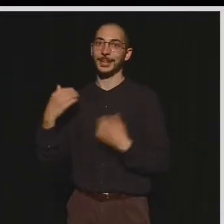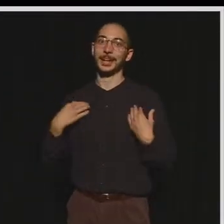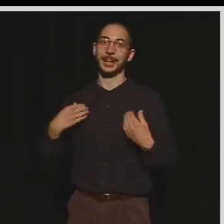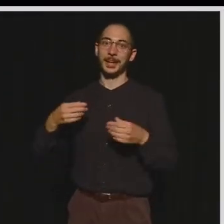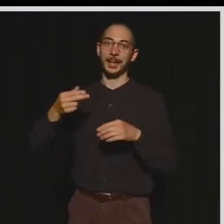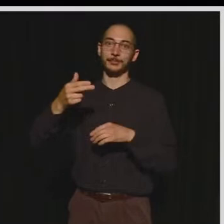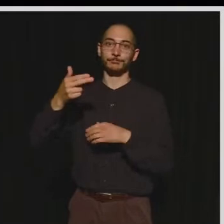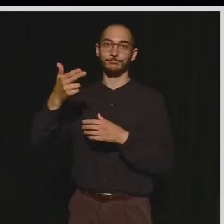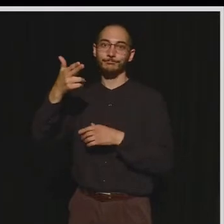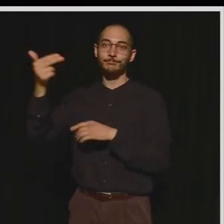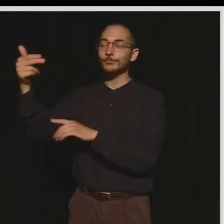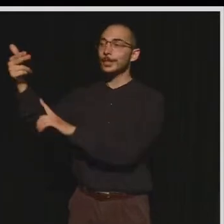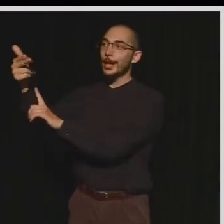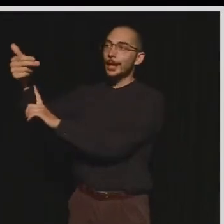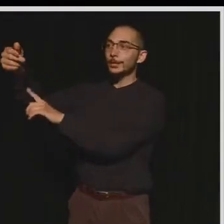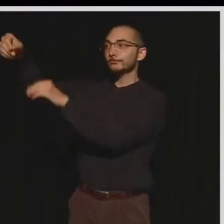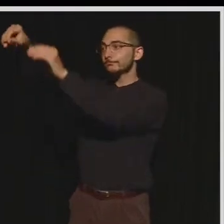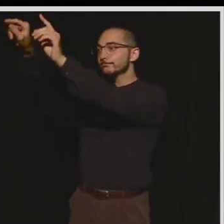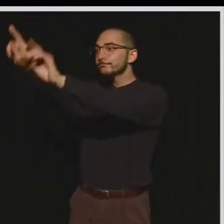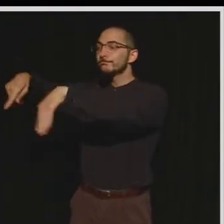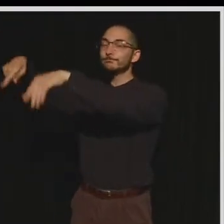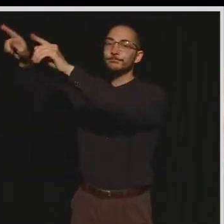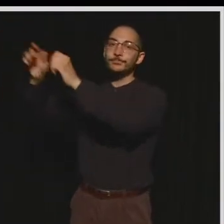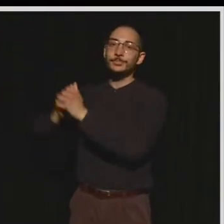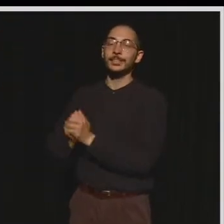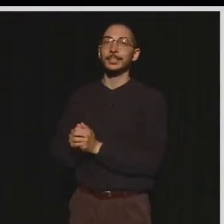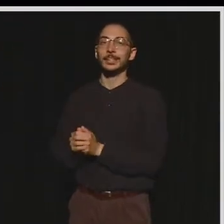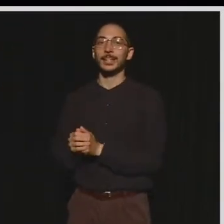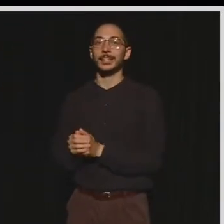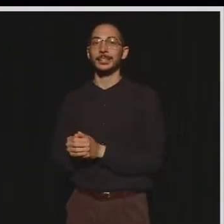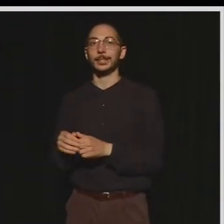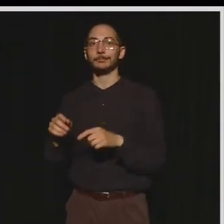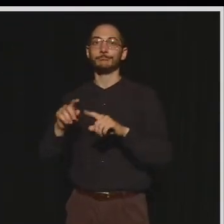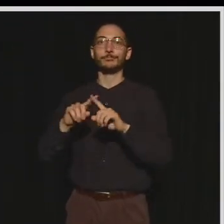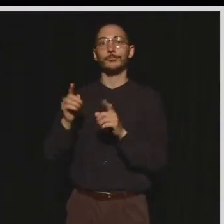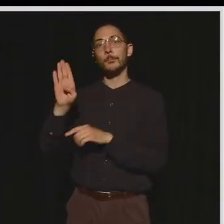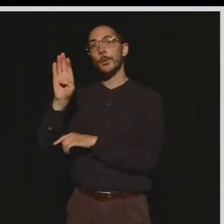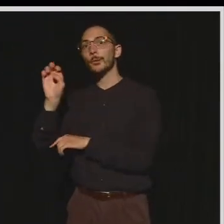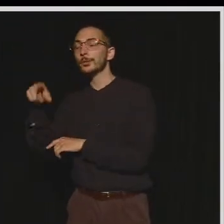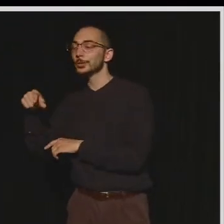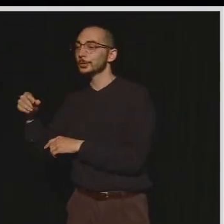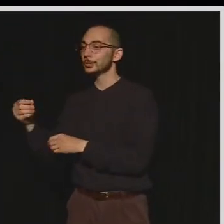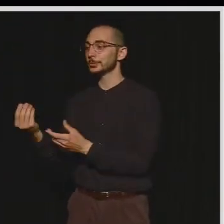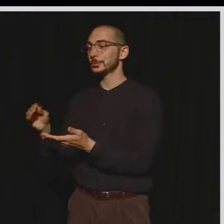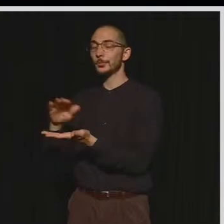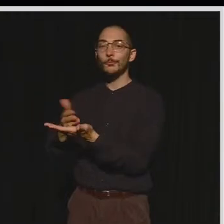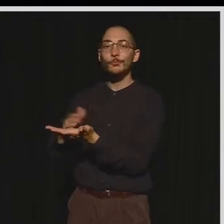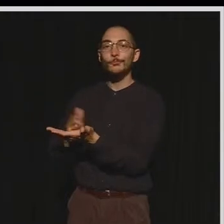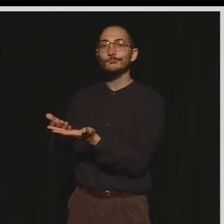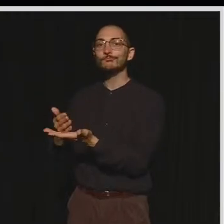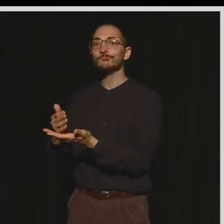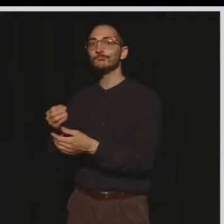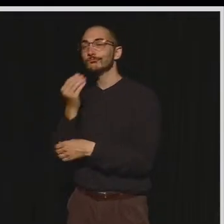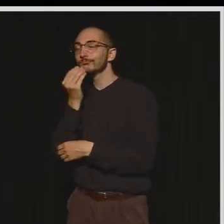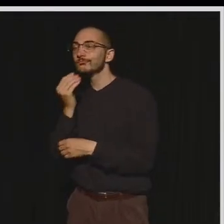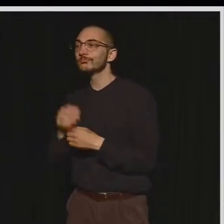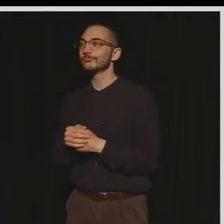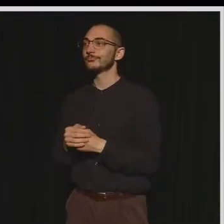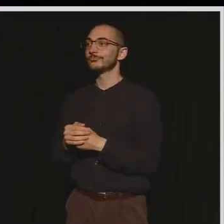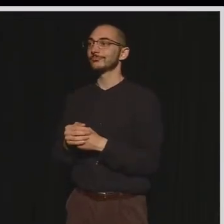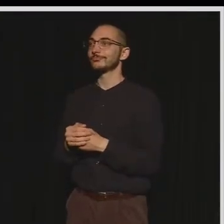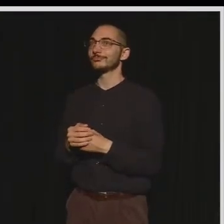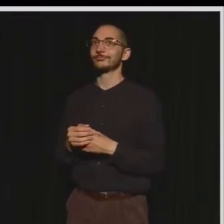was 70 people. Like, it just has grown and grown and grown and grown over the years of people that throw down a blanket